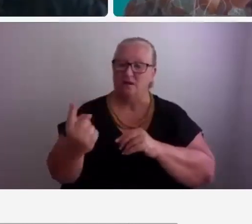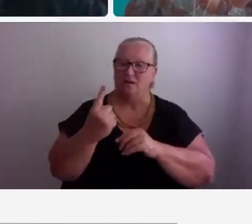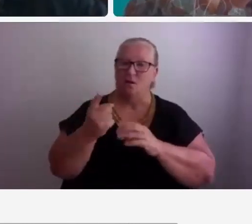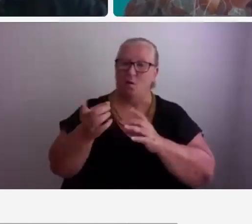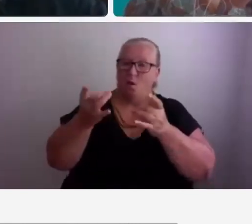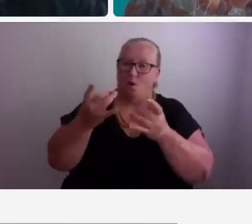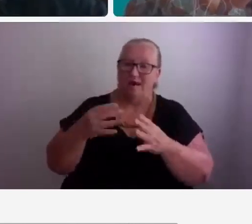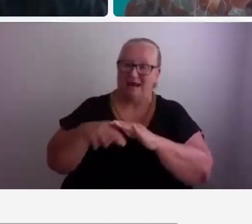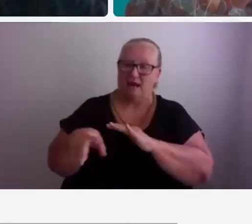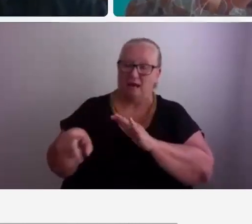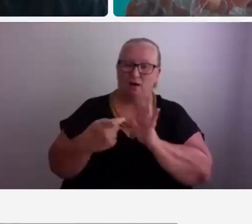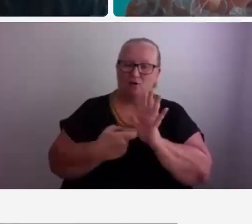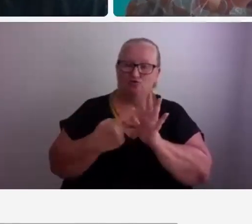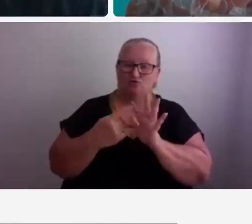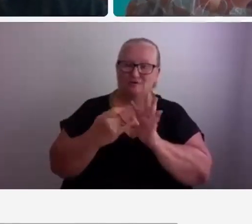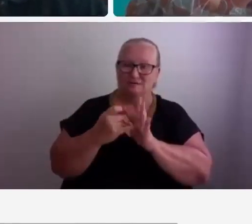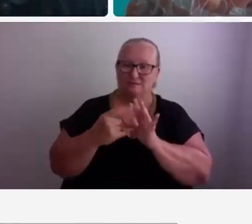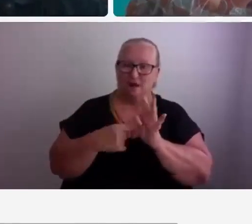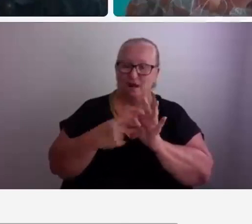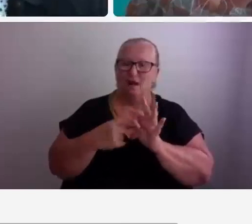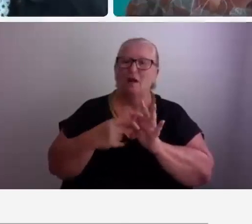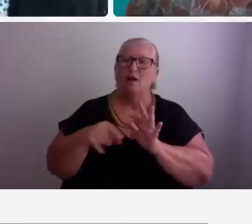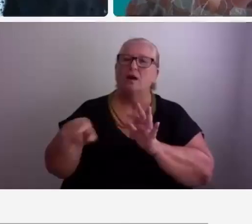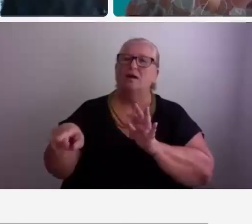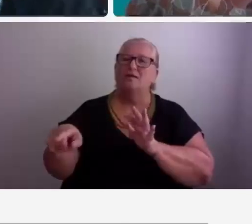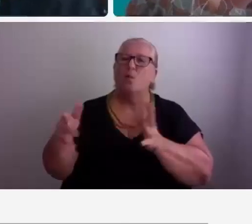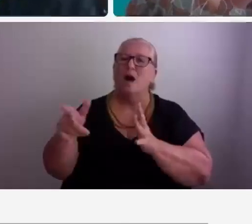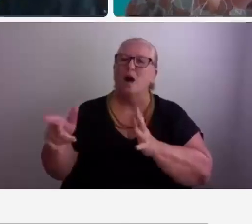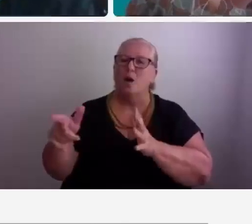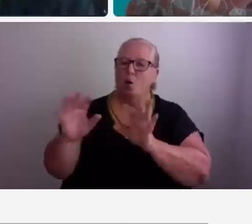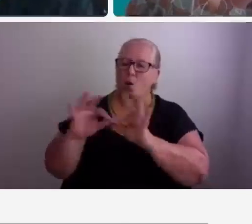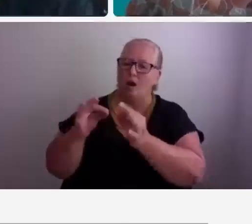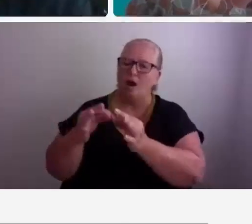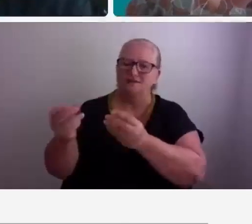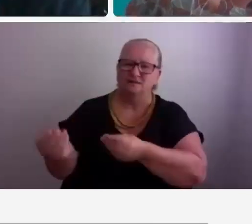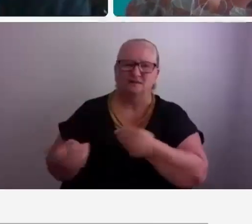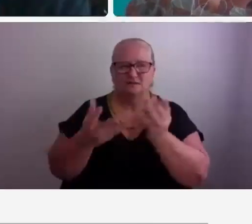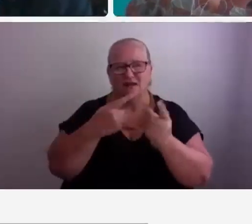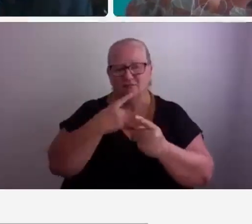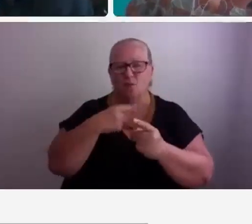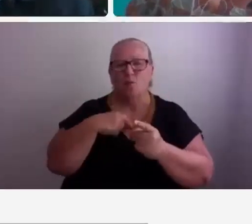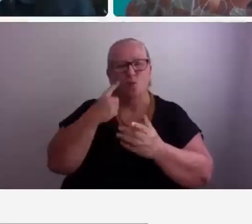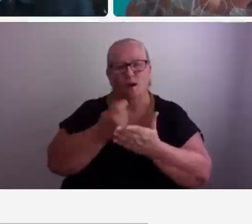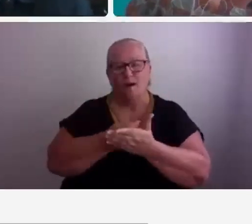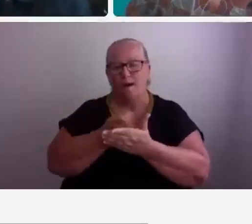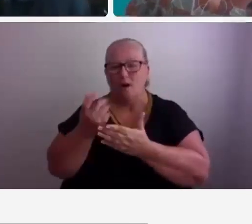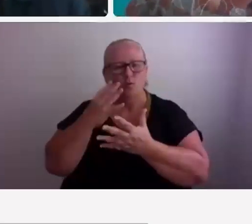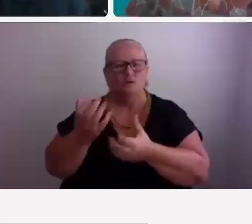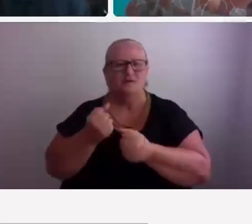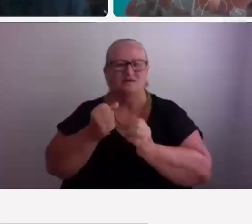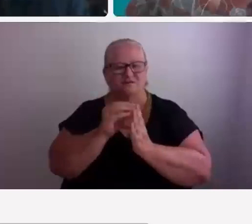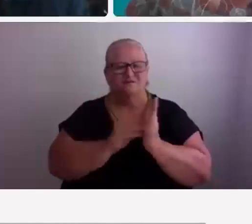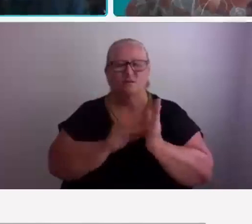care, that's where the facility would submit information and we would pay on that basis, and there's no independent